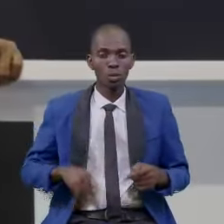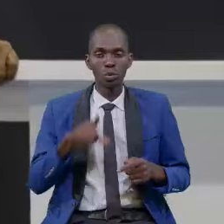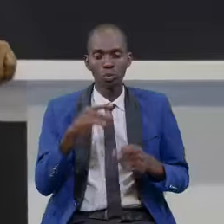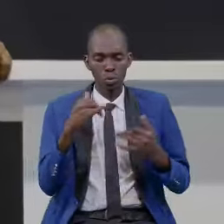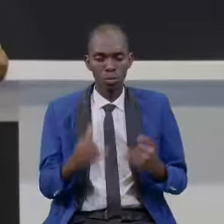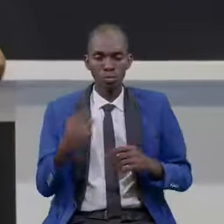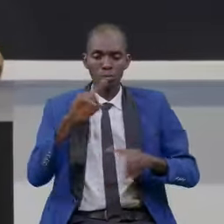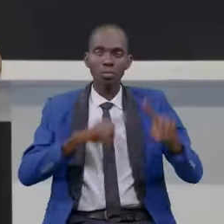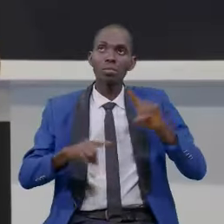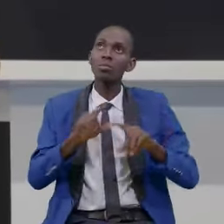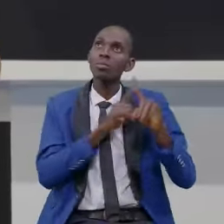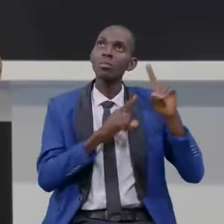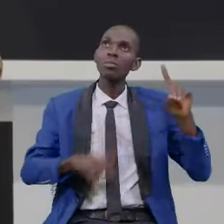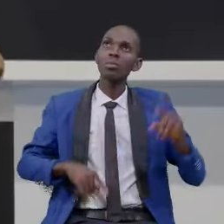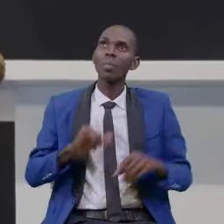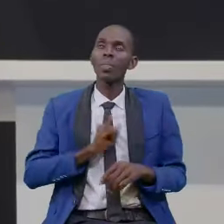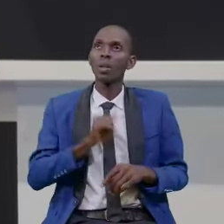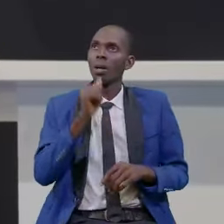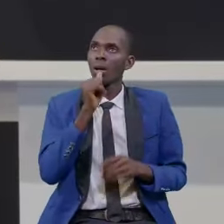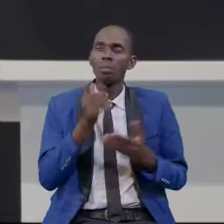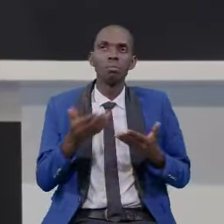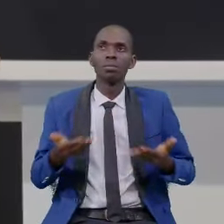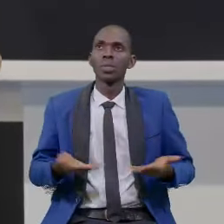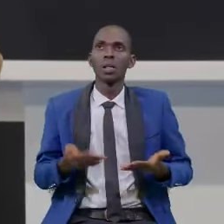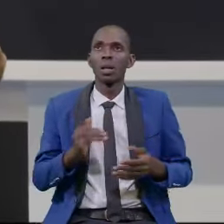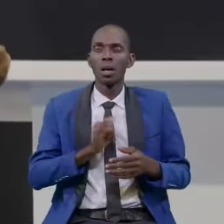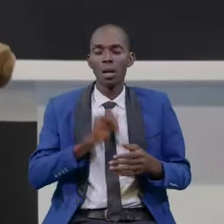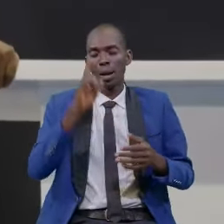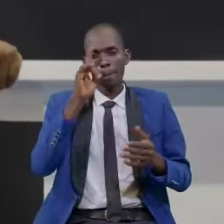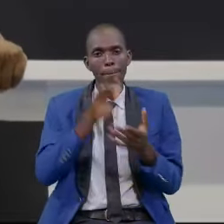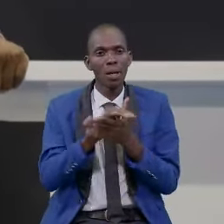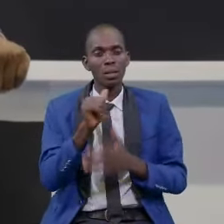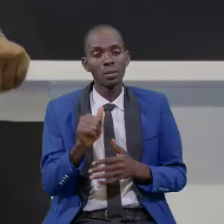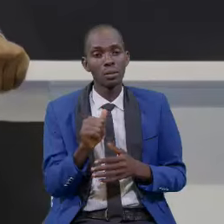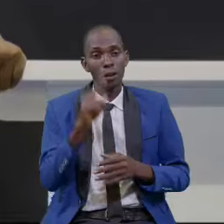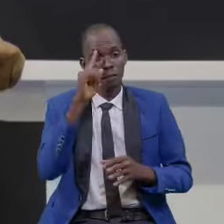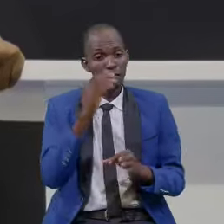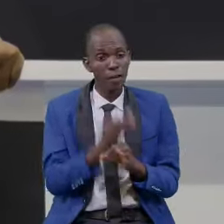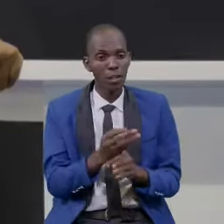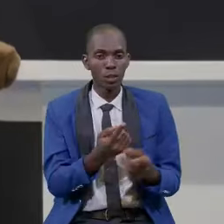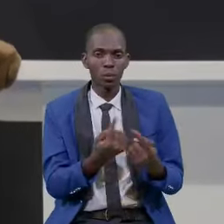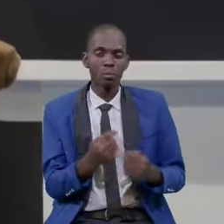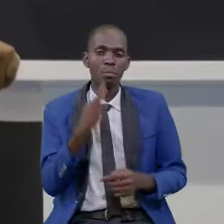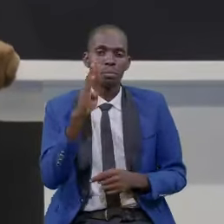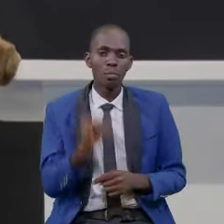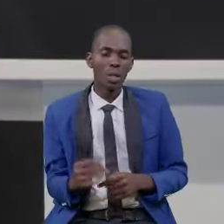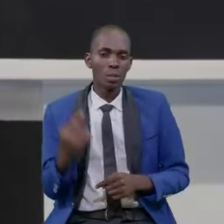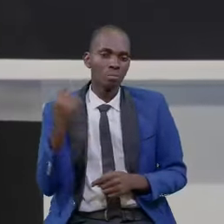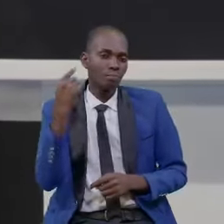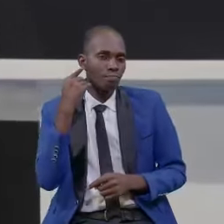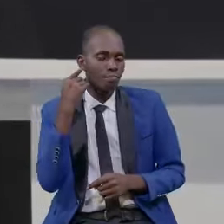am here. I believe. Faith cometh by hearing,